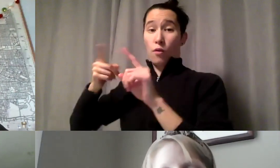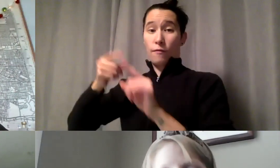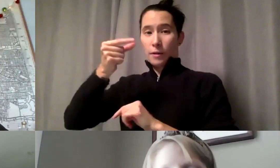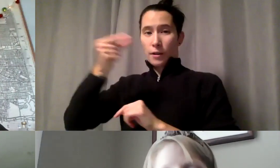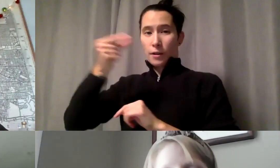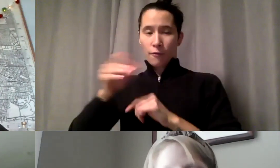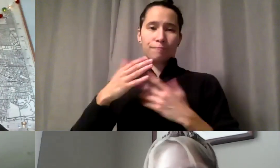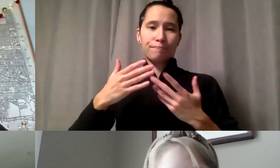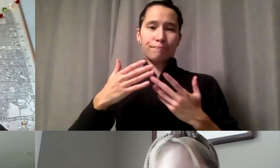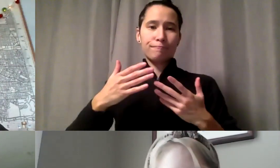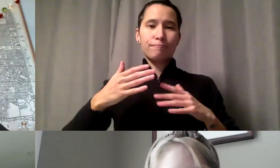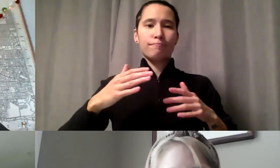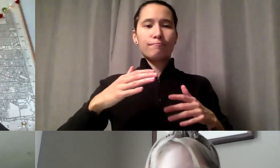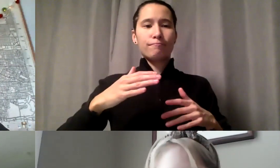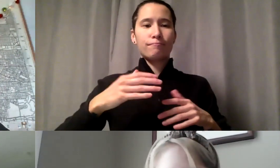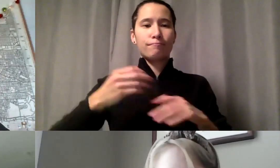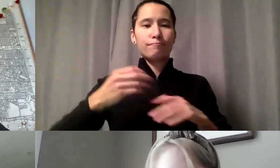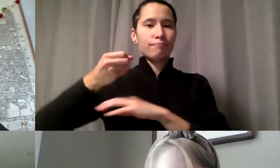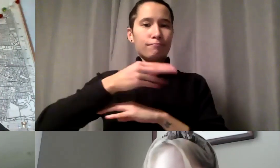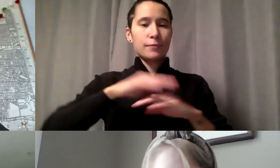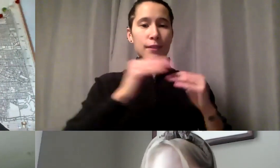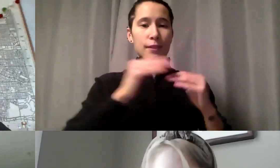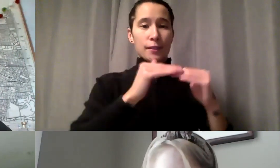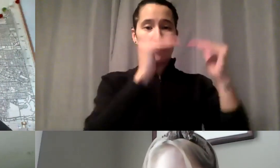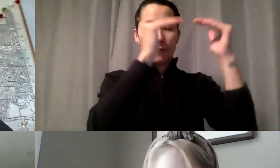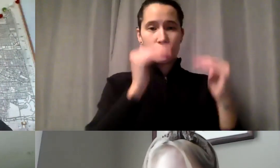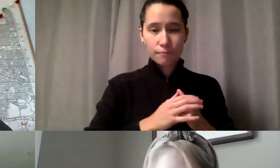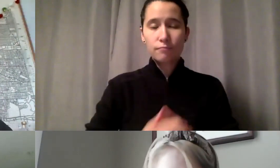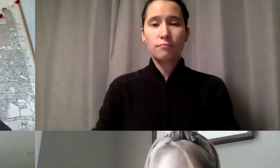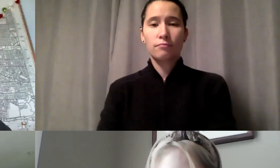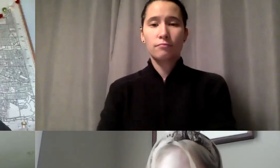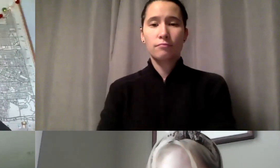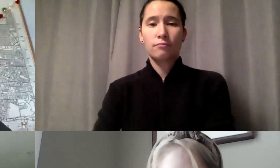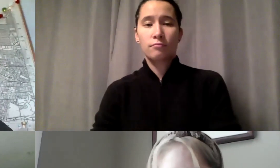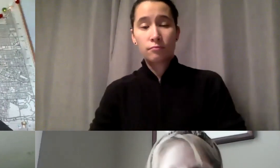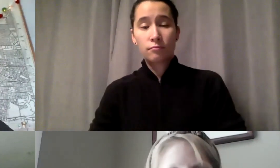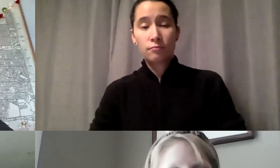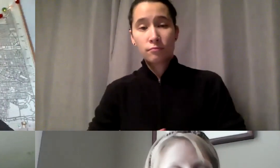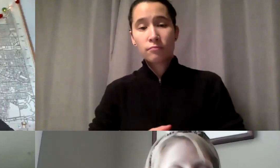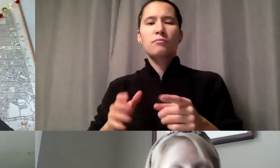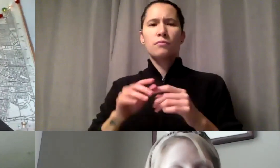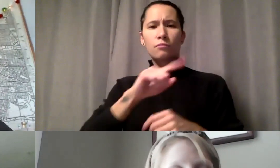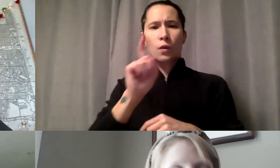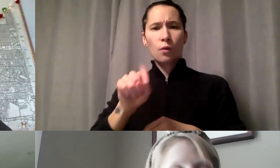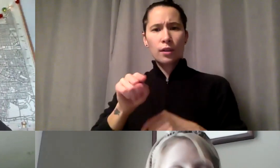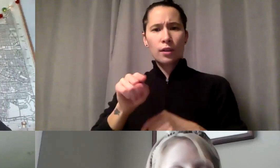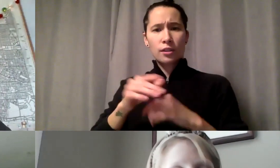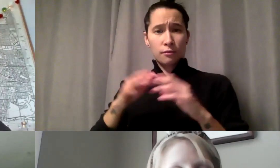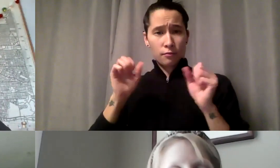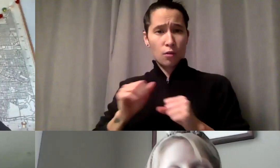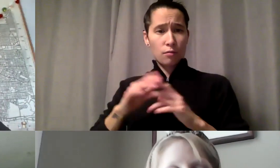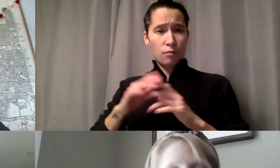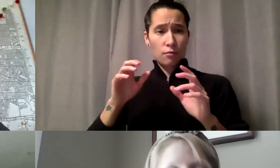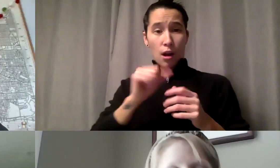have to follow the order specifically, or can they make their own rules and guidelines within the guidelines? So sort of, yeah, go ahead. You have to